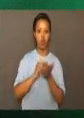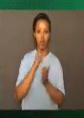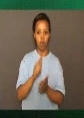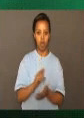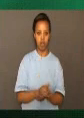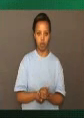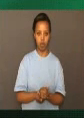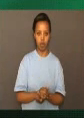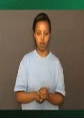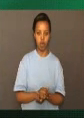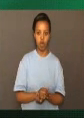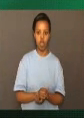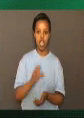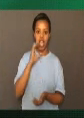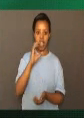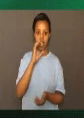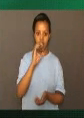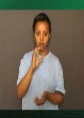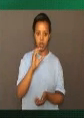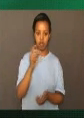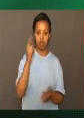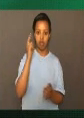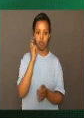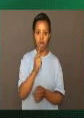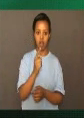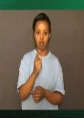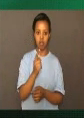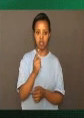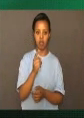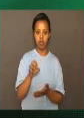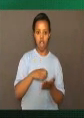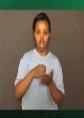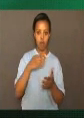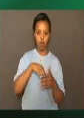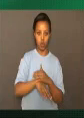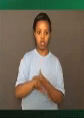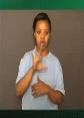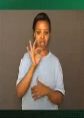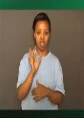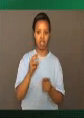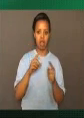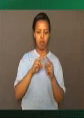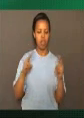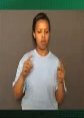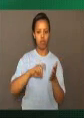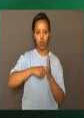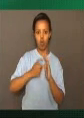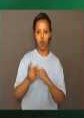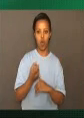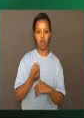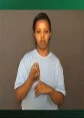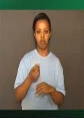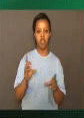The presence of carbon is the key feature of organic molecules.